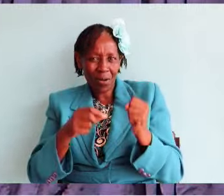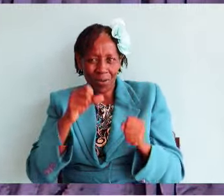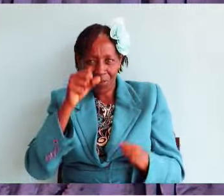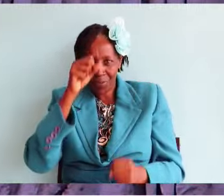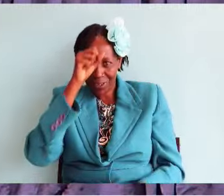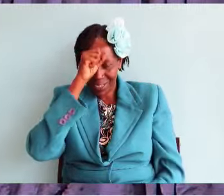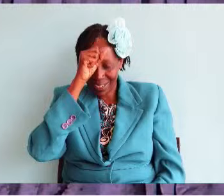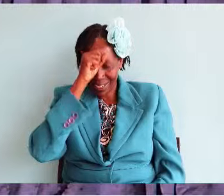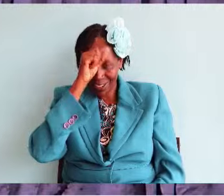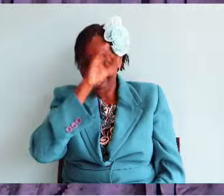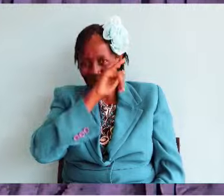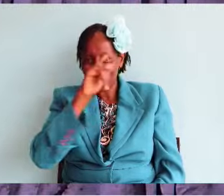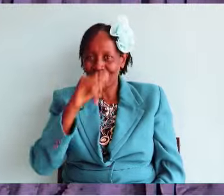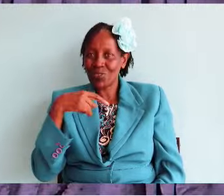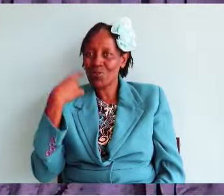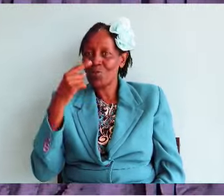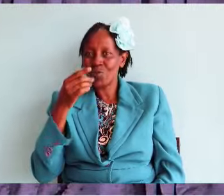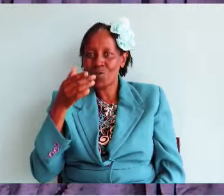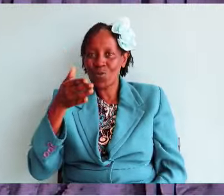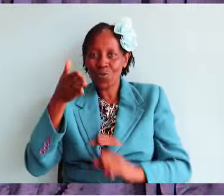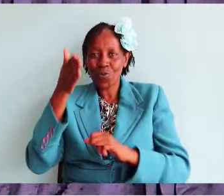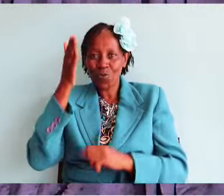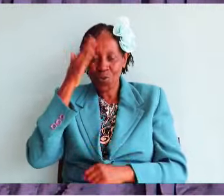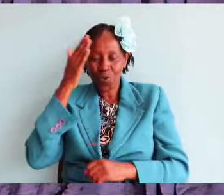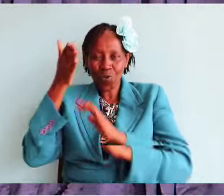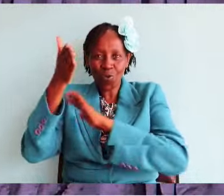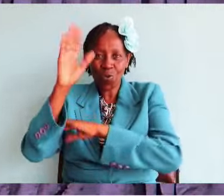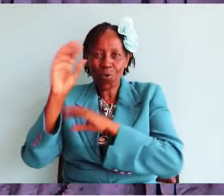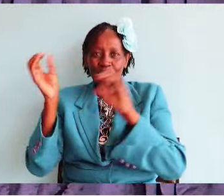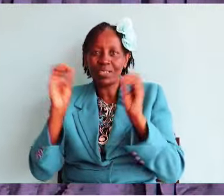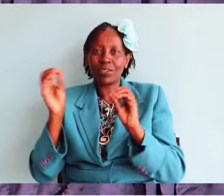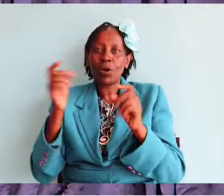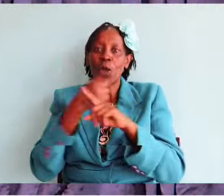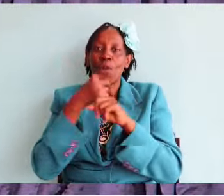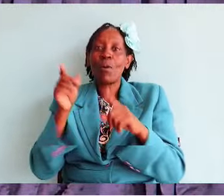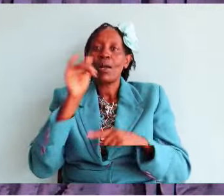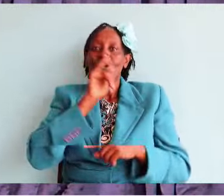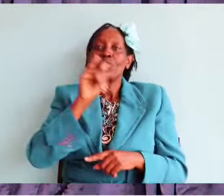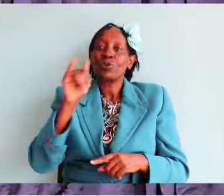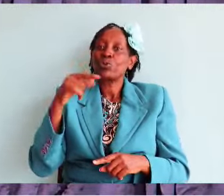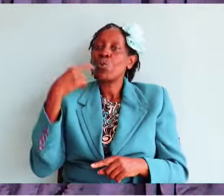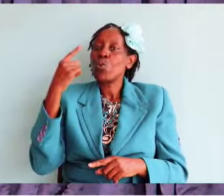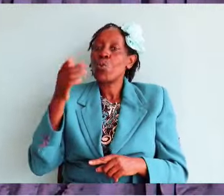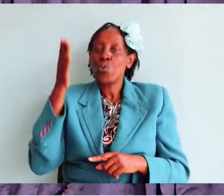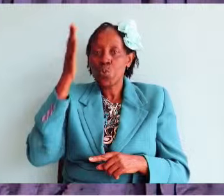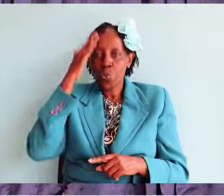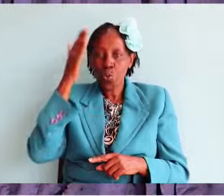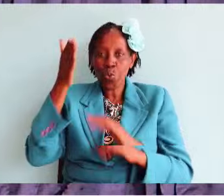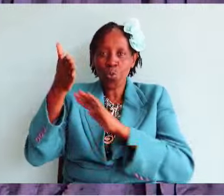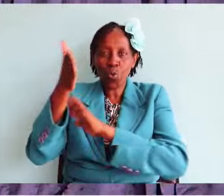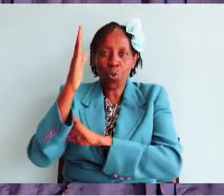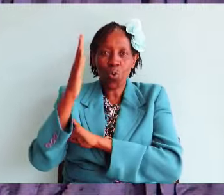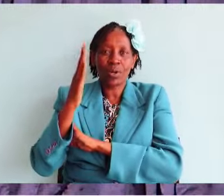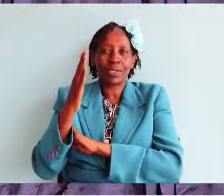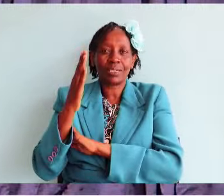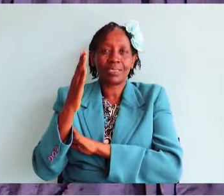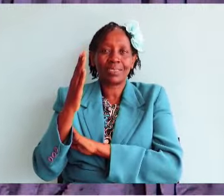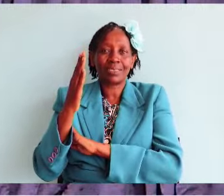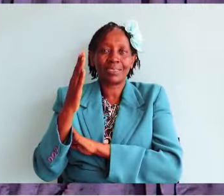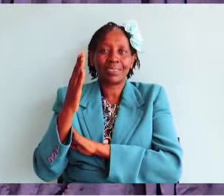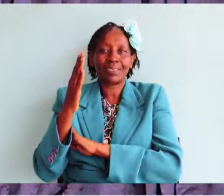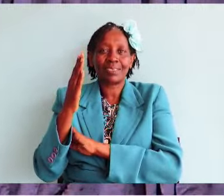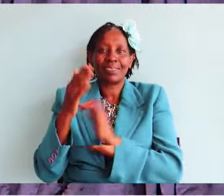God. But for those who know God, the strength lies in God, not in